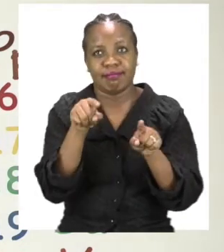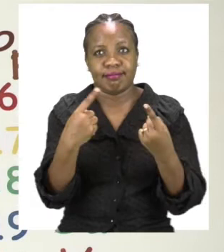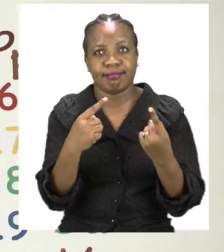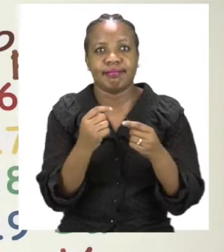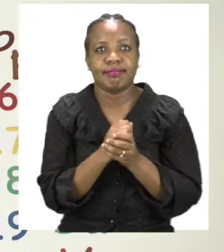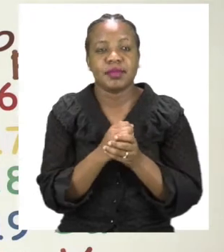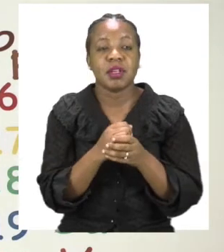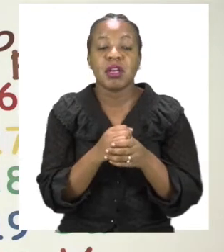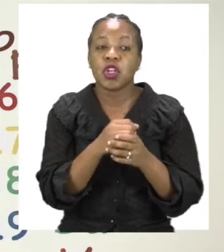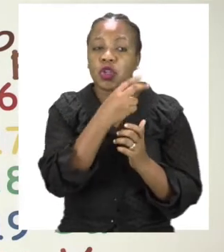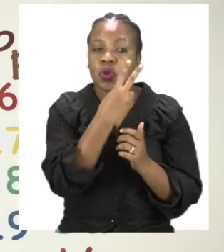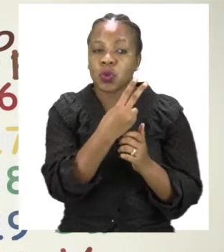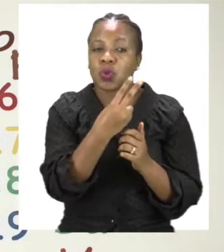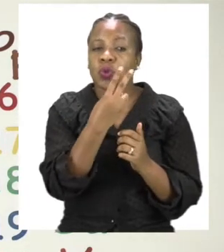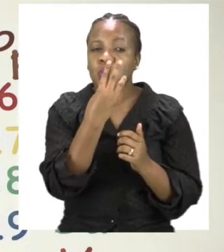have 24,